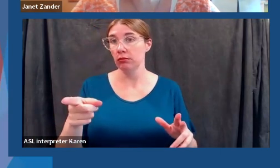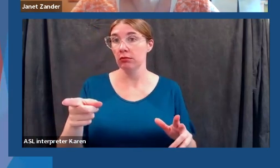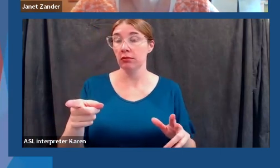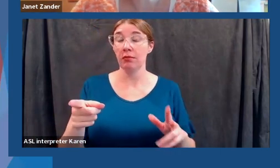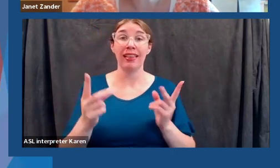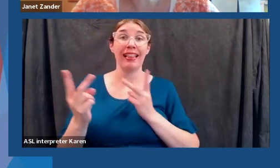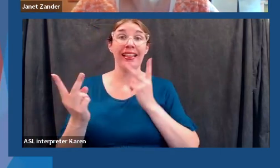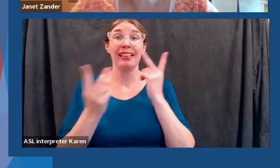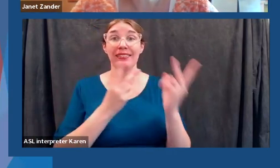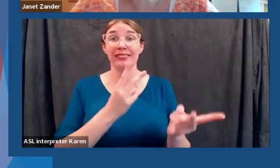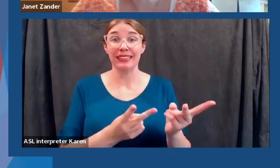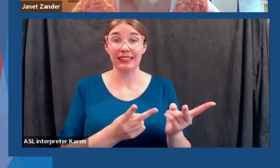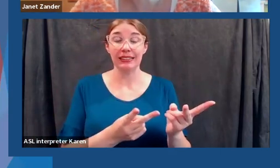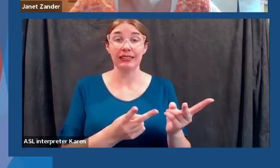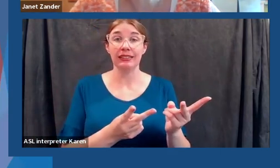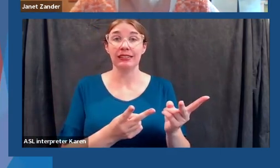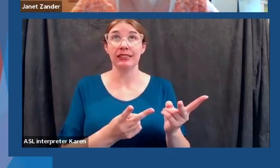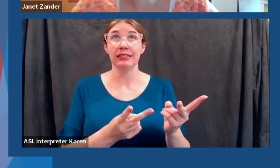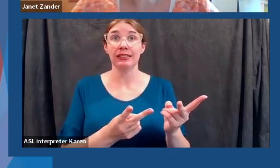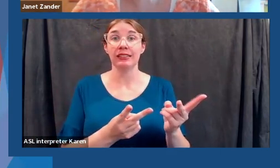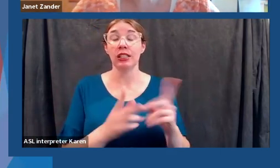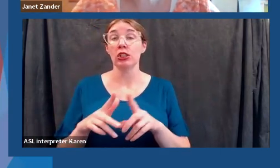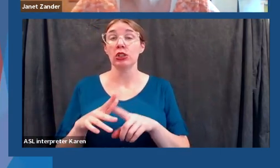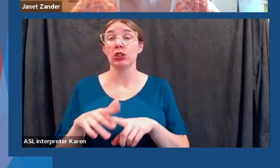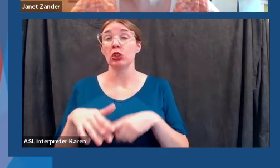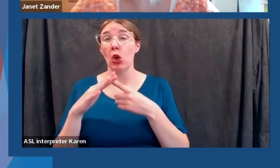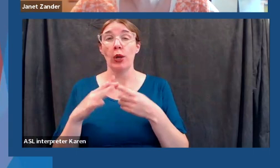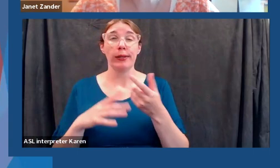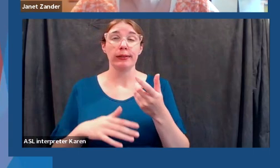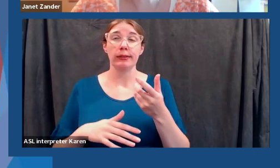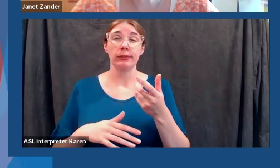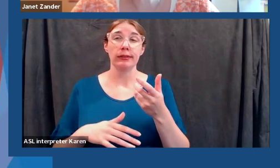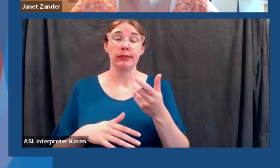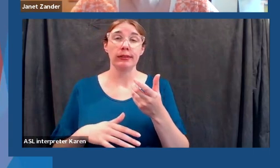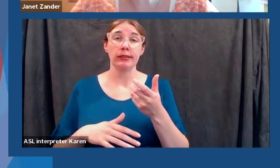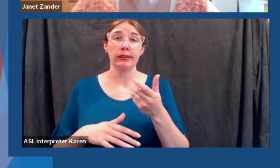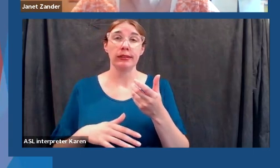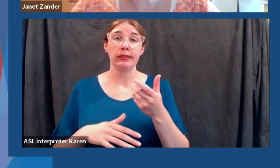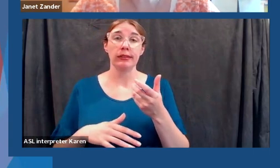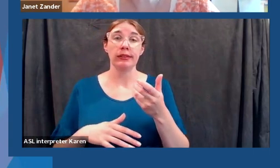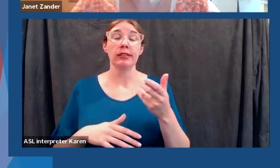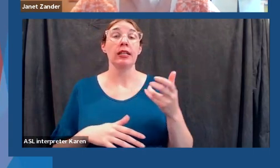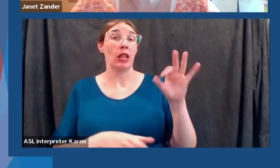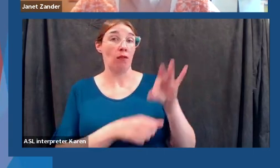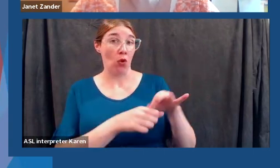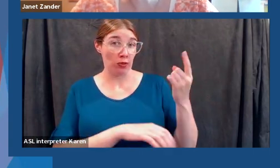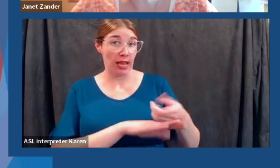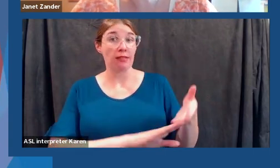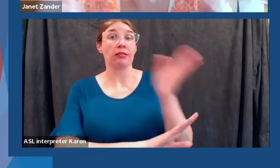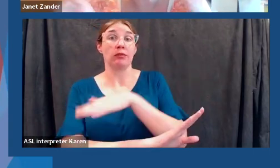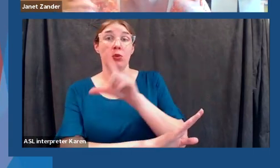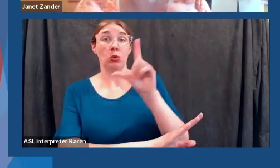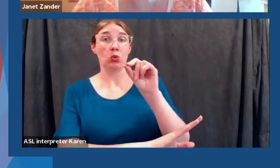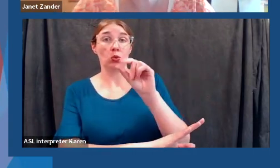visits have to be or can be started anytime up to 22 days prior to election day.